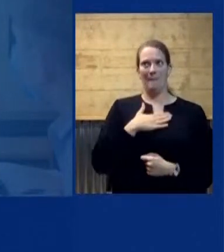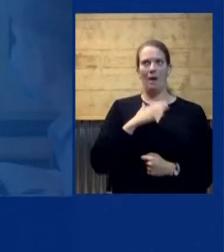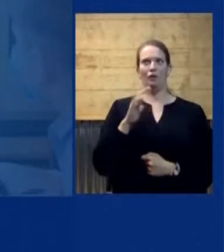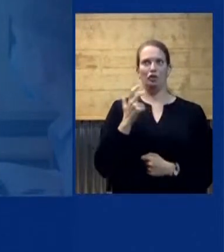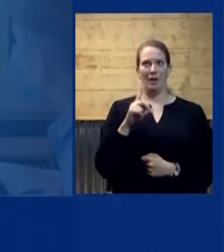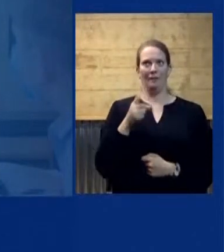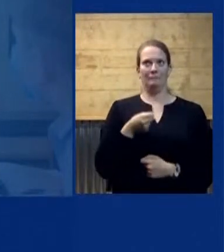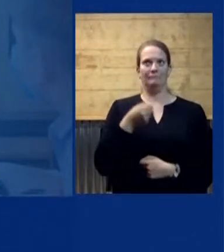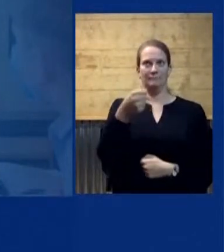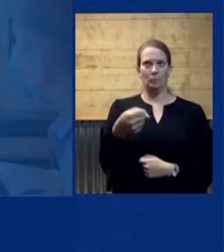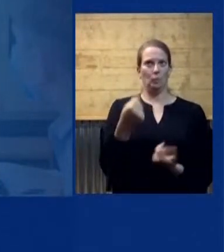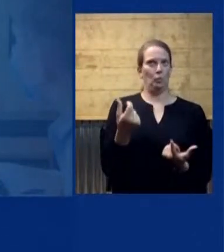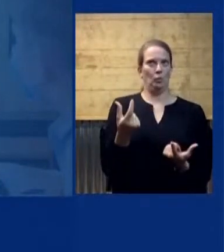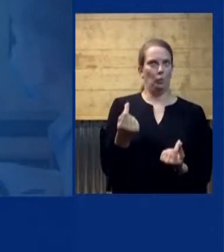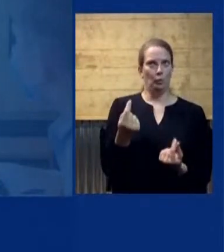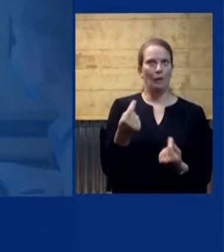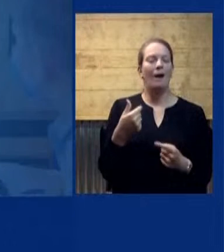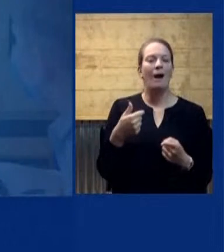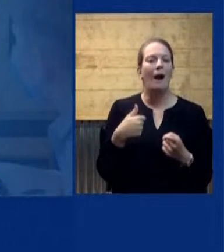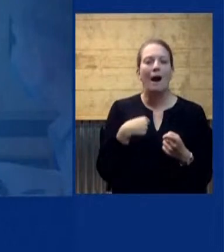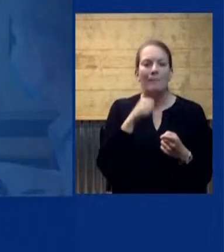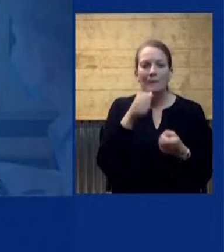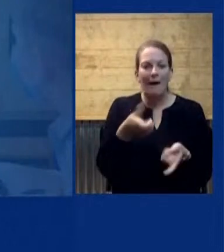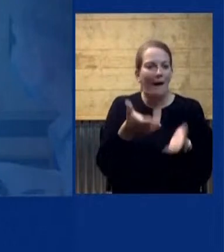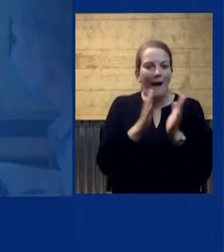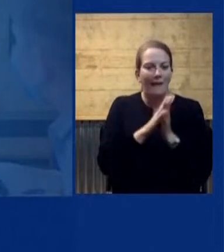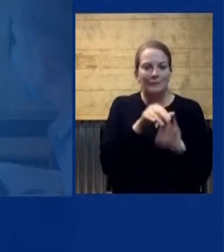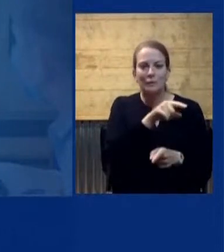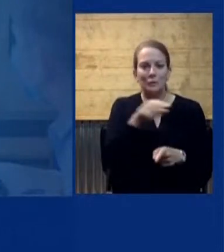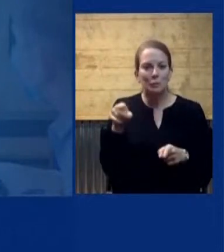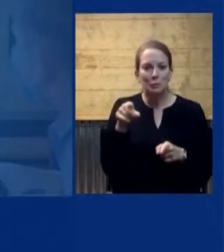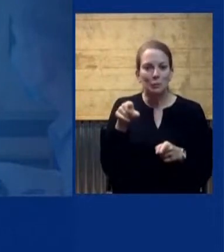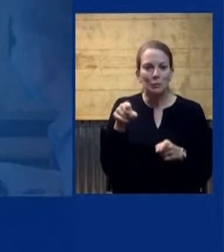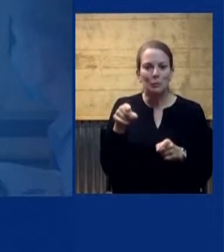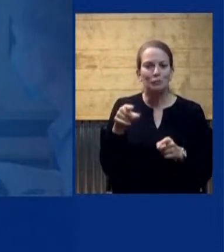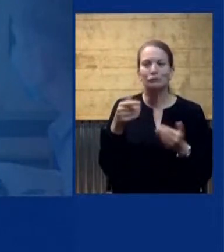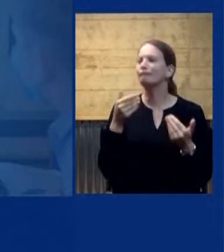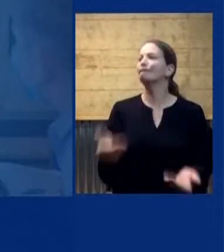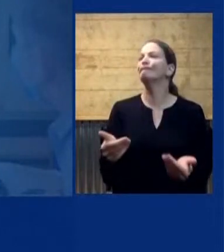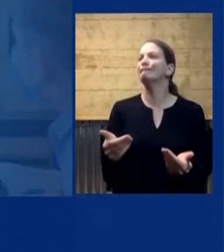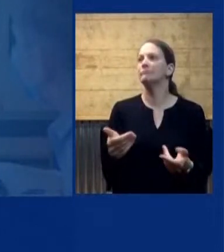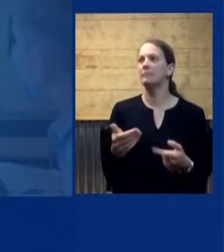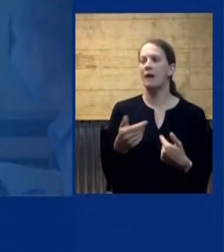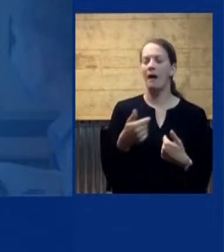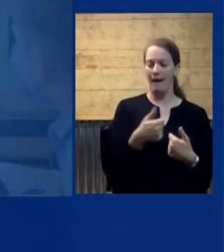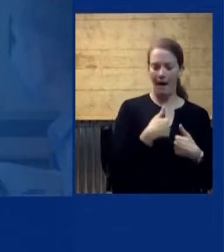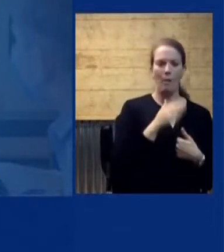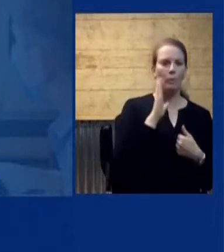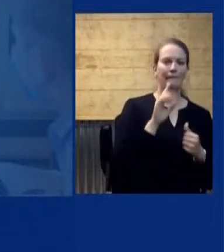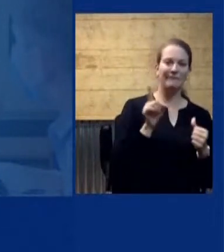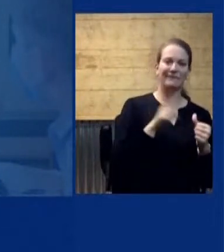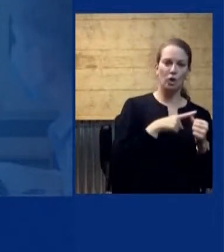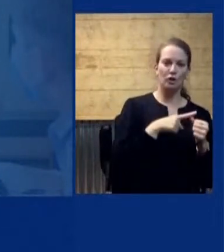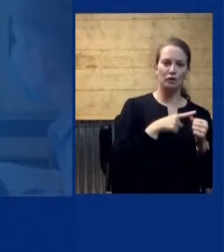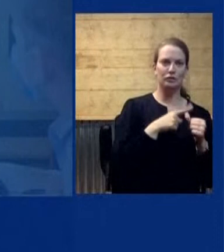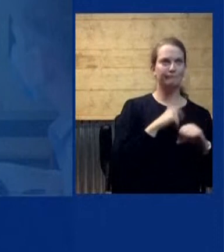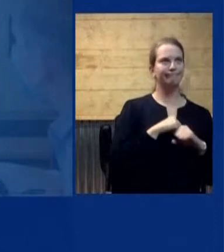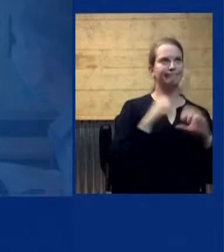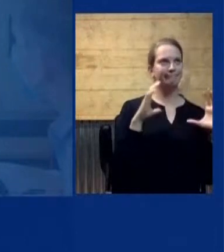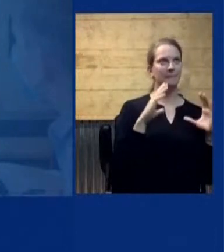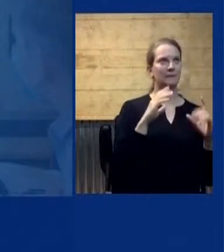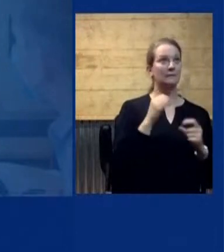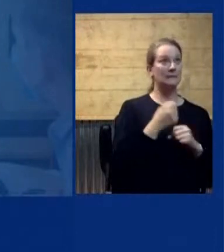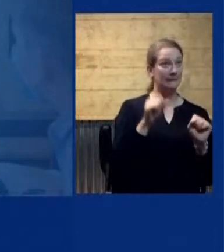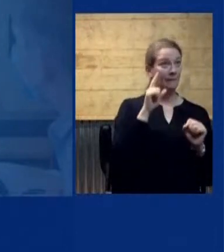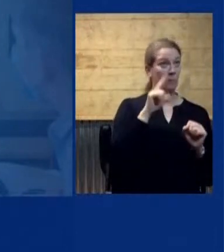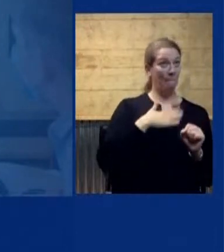And that's how I make these decisions. If it's not safe for my child, it's not safe for your